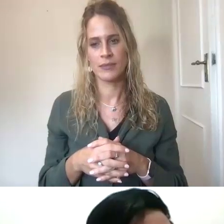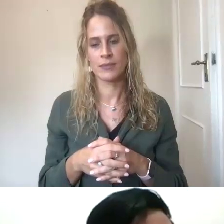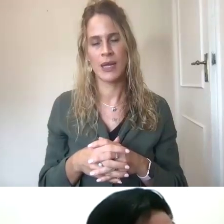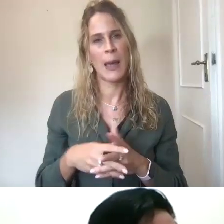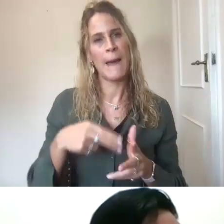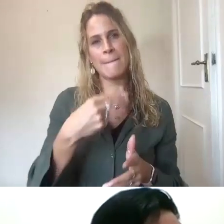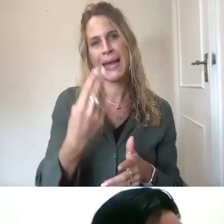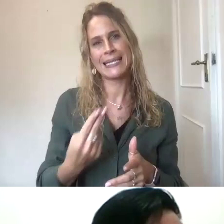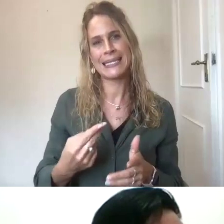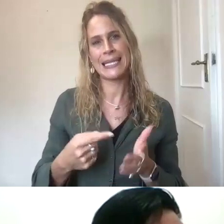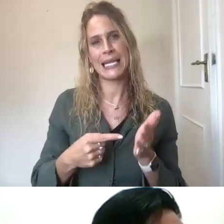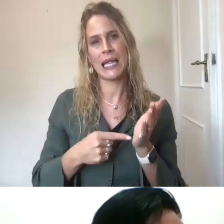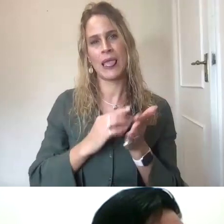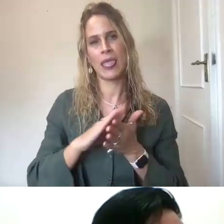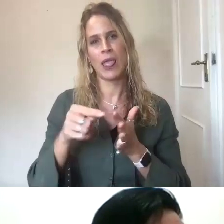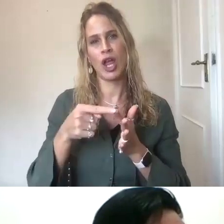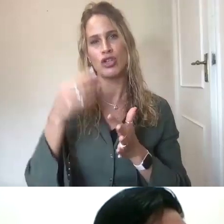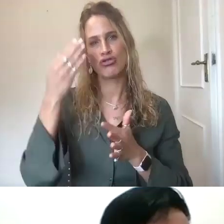painting the dream.